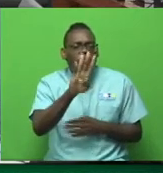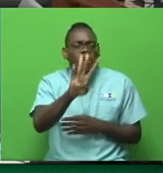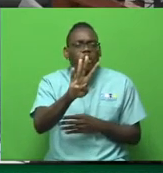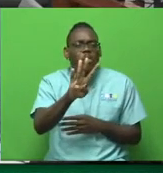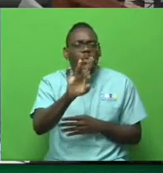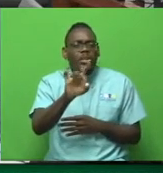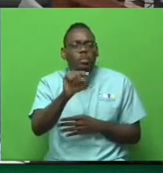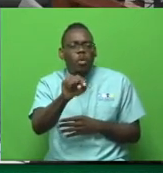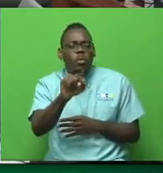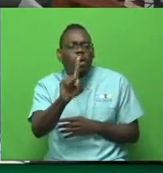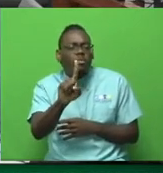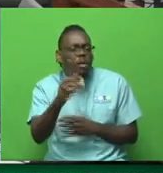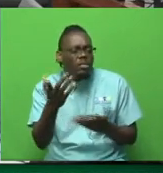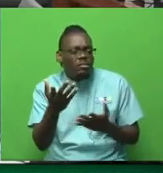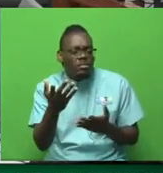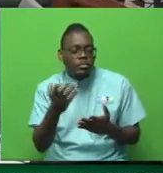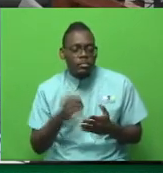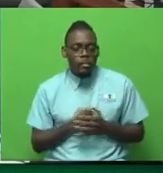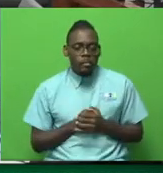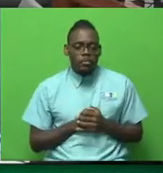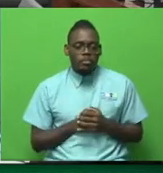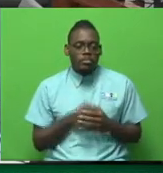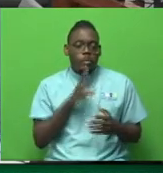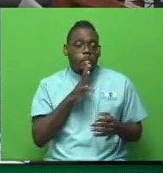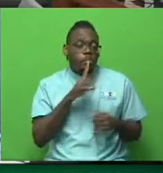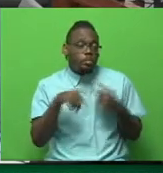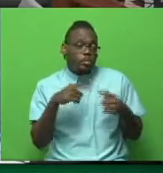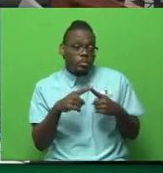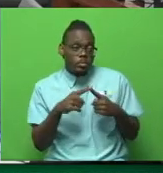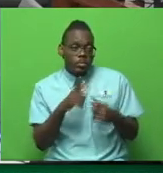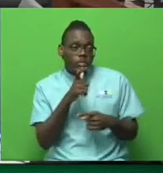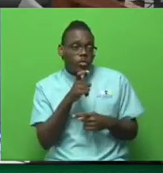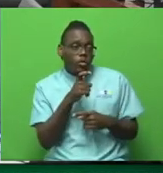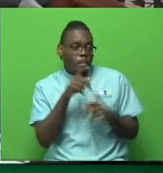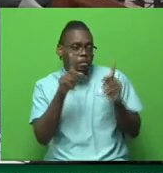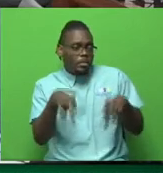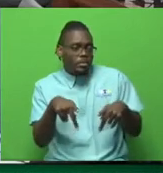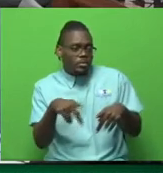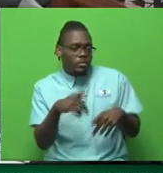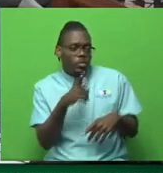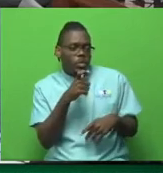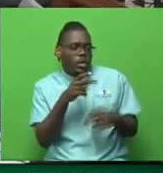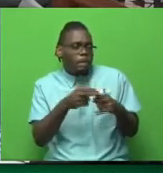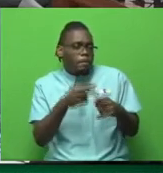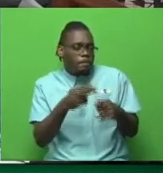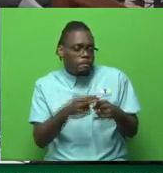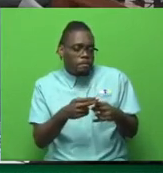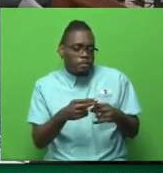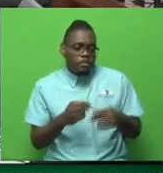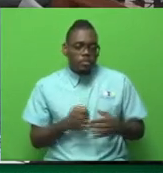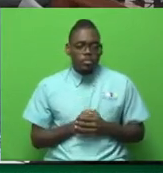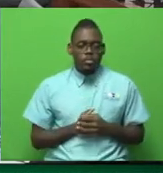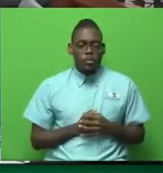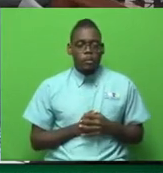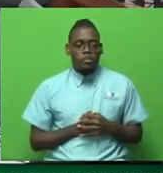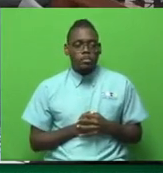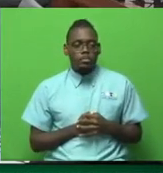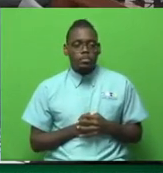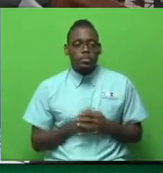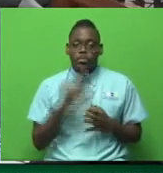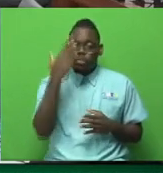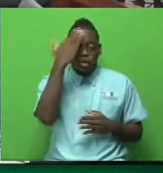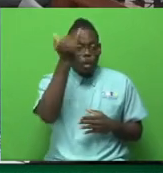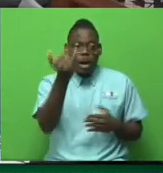an a fictitious character without identifying yourself was irrelevant of speaking fictitious